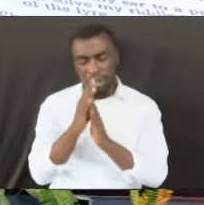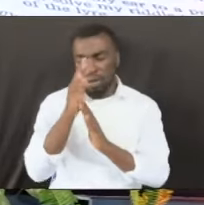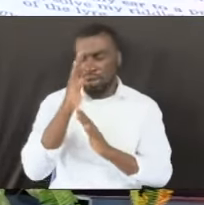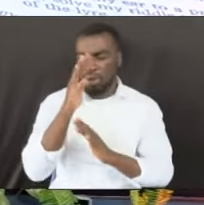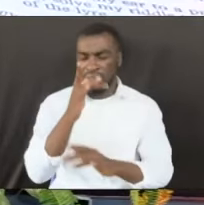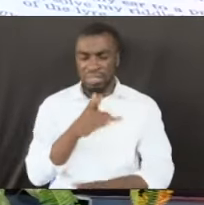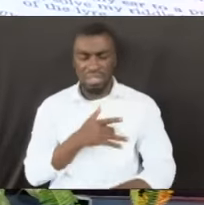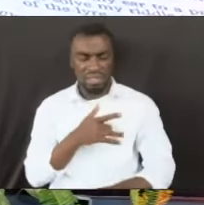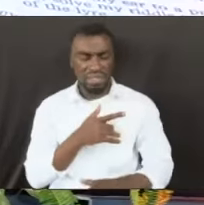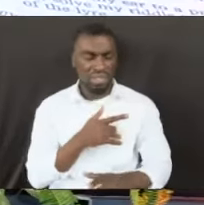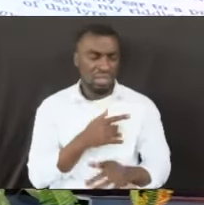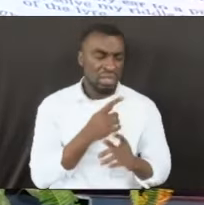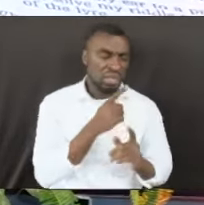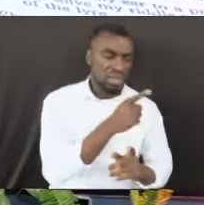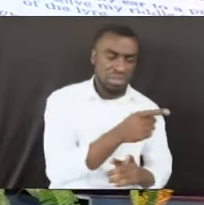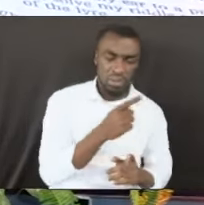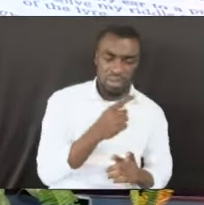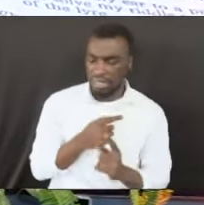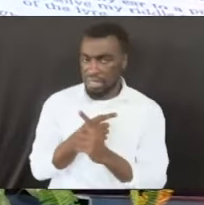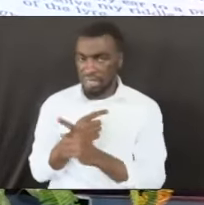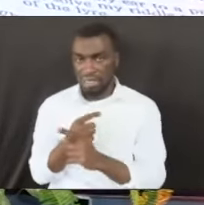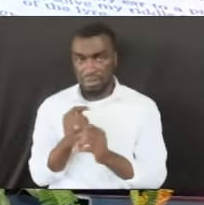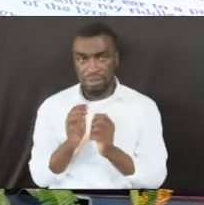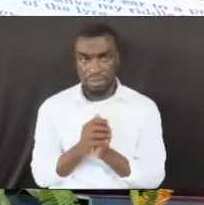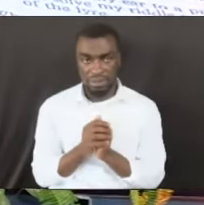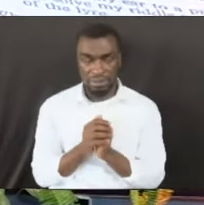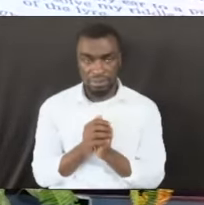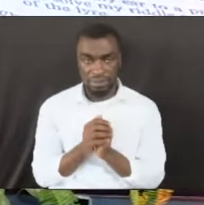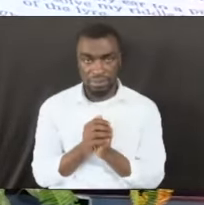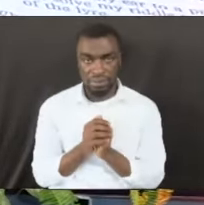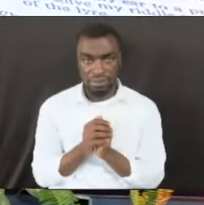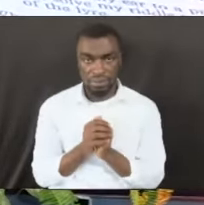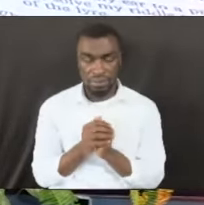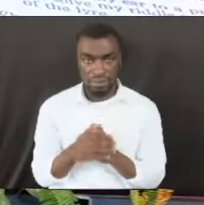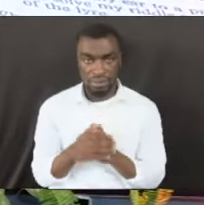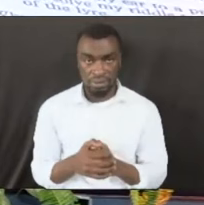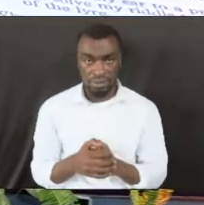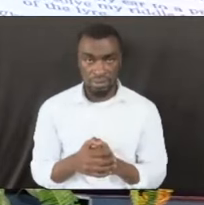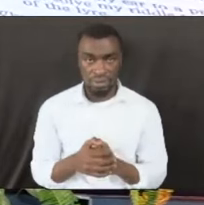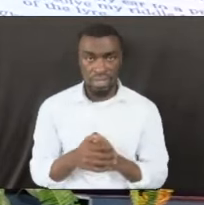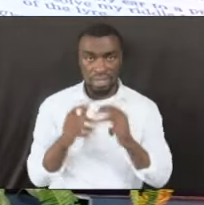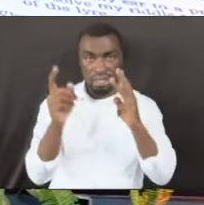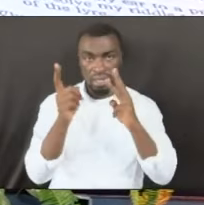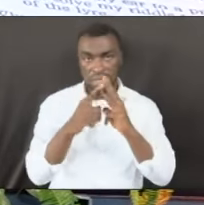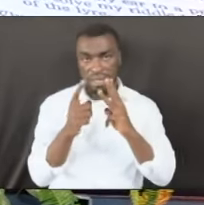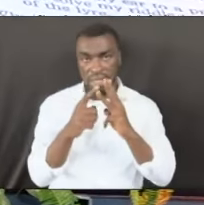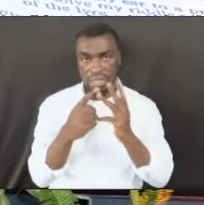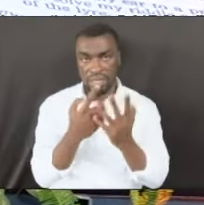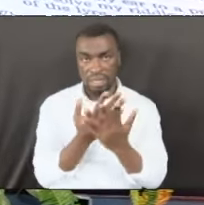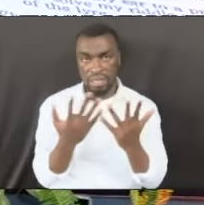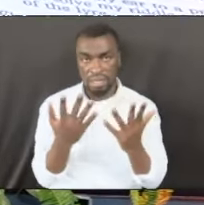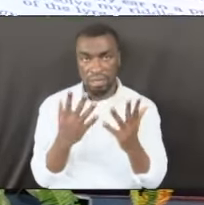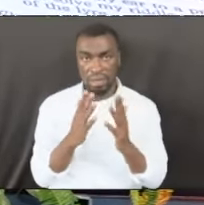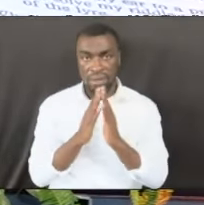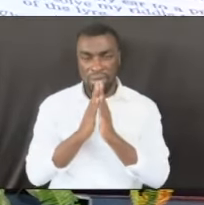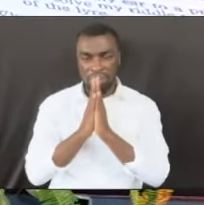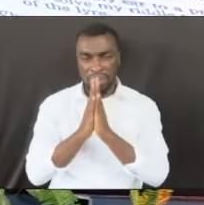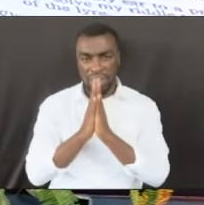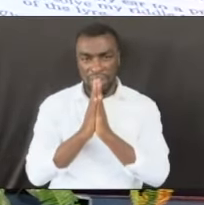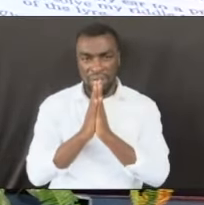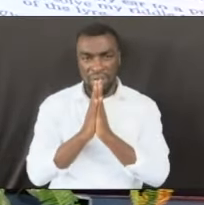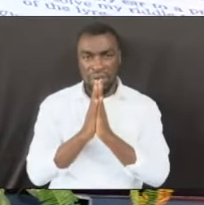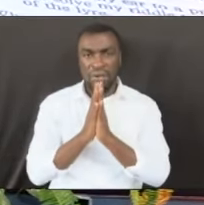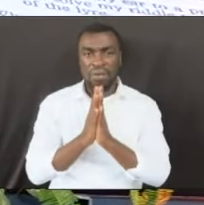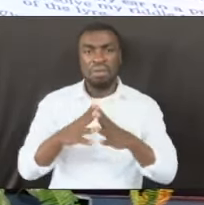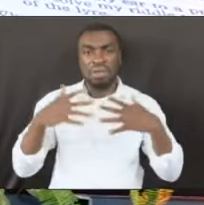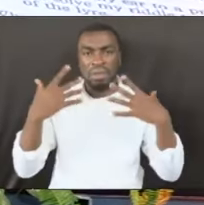brother so-and-so until they reach the 5+5. Third item, pray for the facilitator. You still